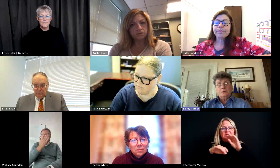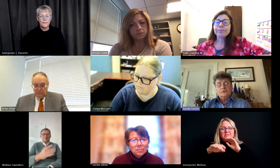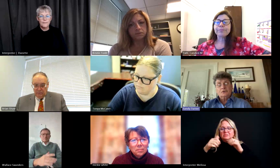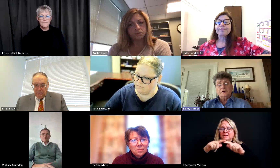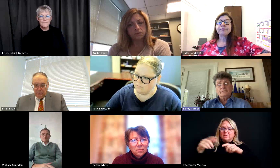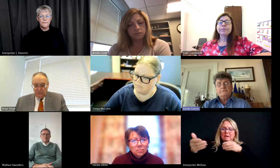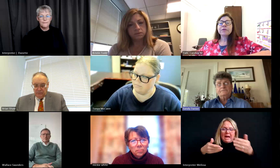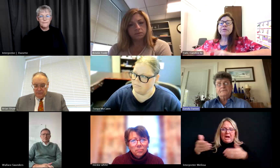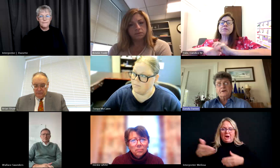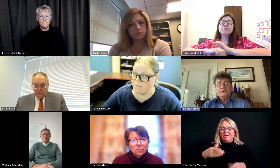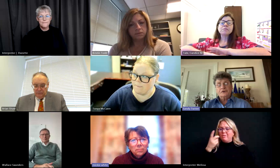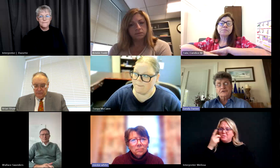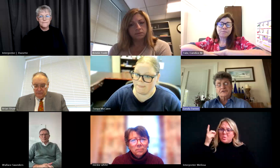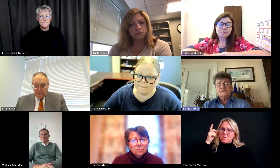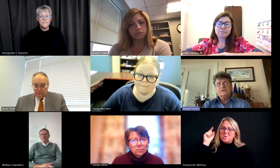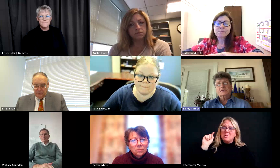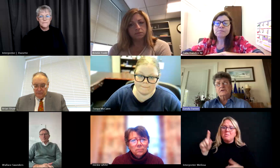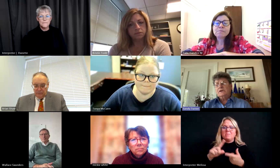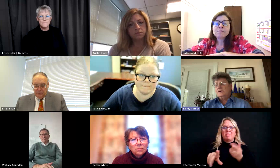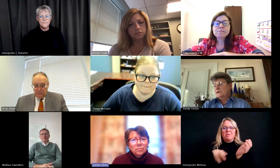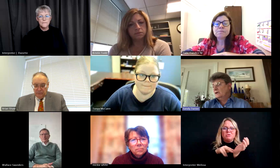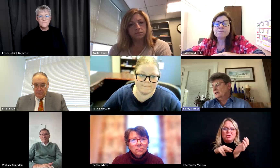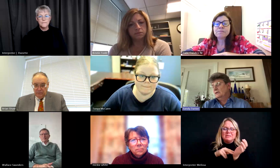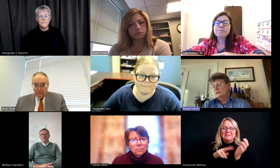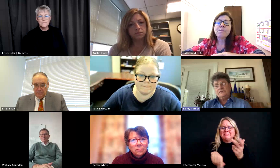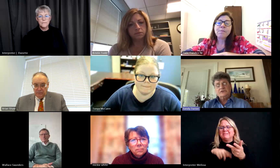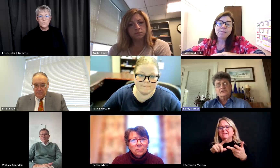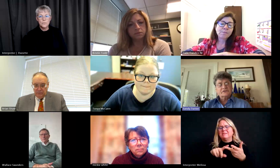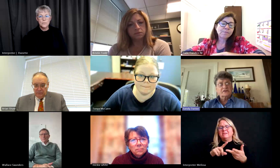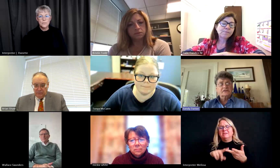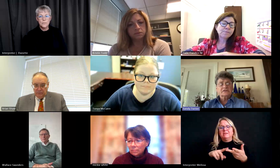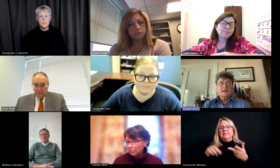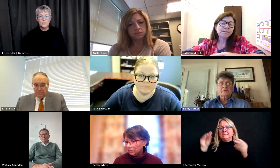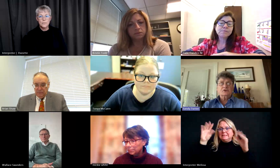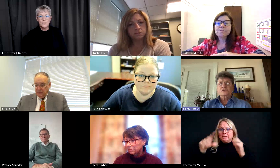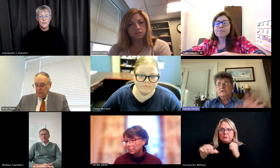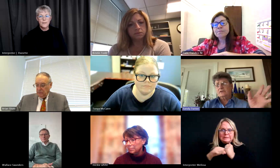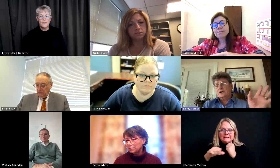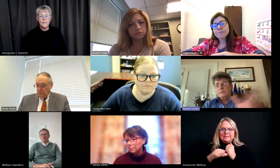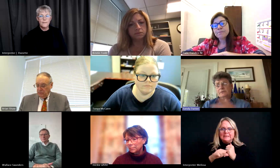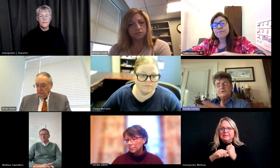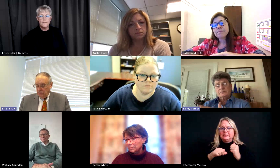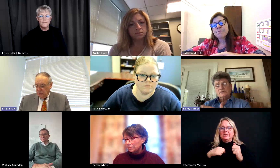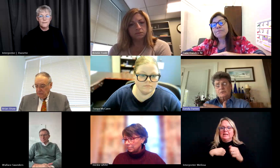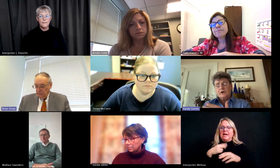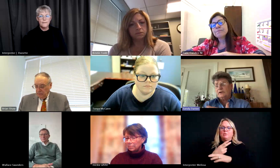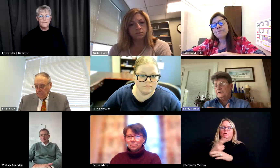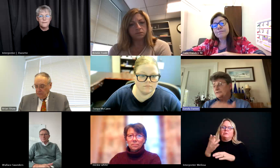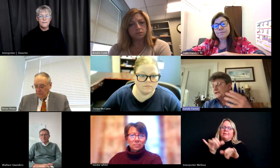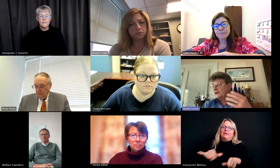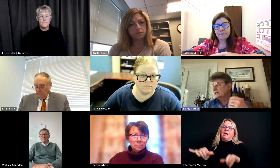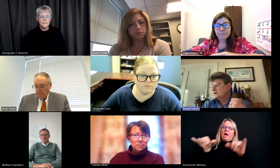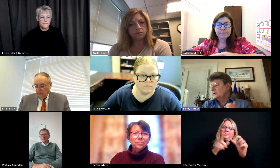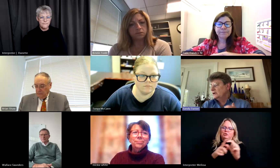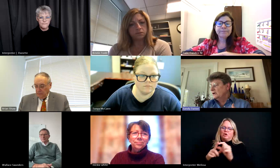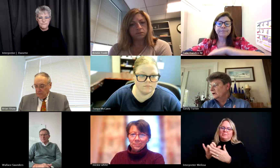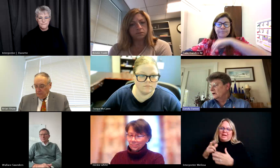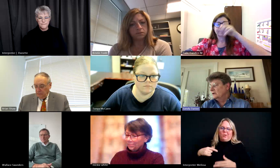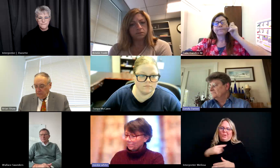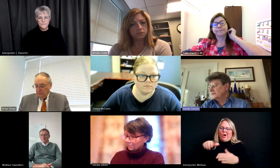in the dormitory, our nurses, teacher assistants, and I'm using the common terms that we all